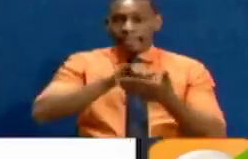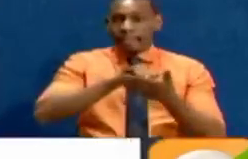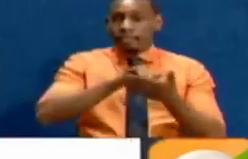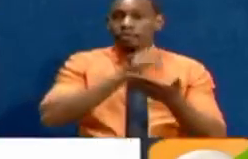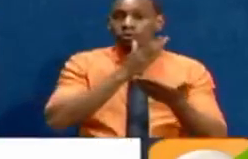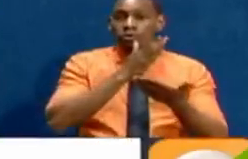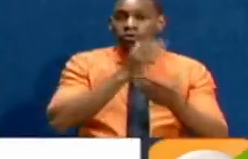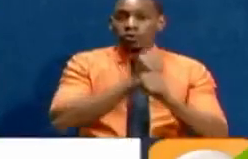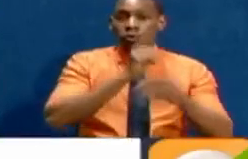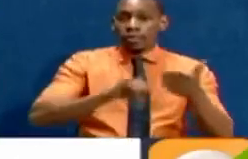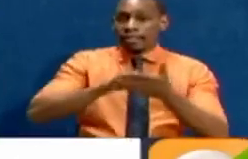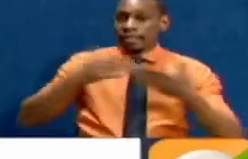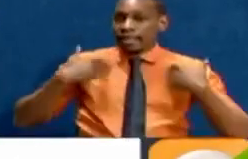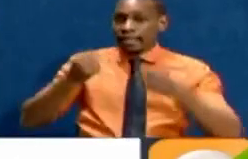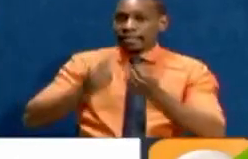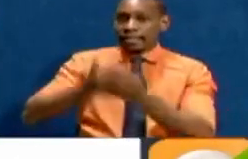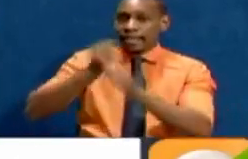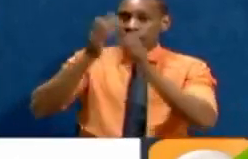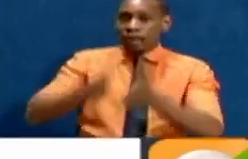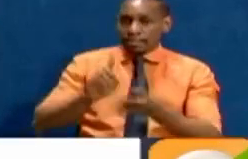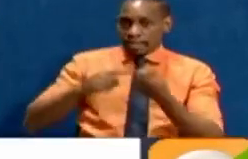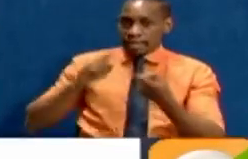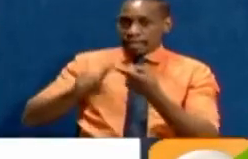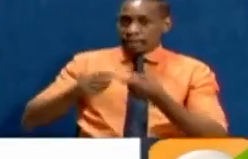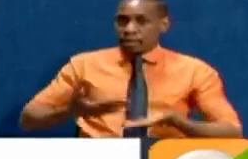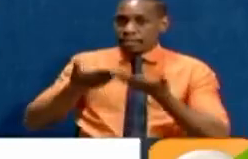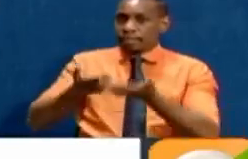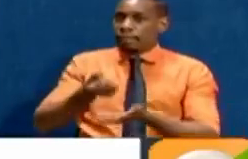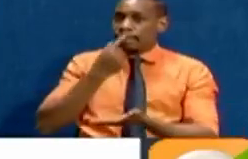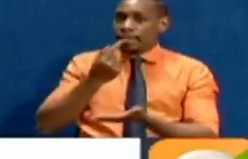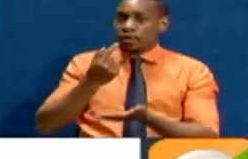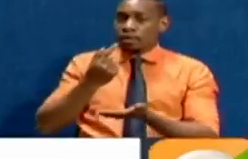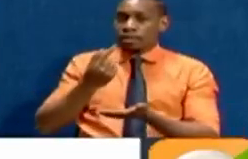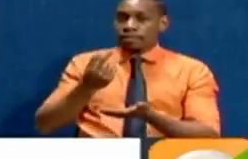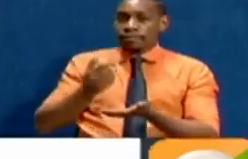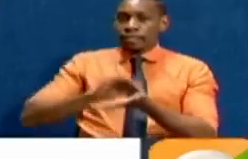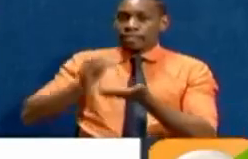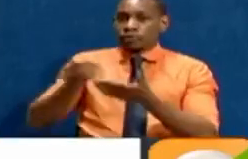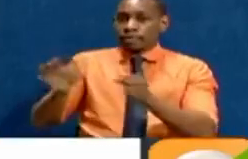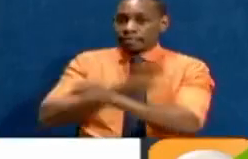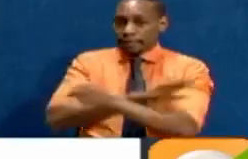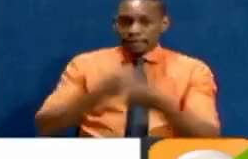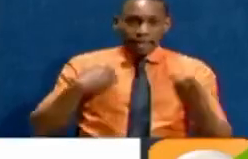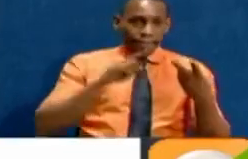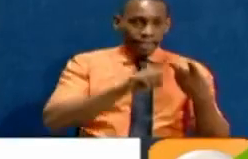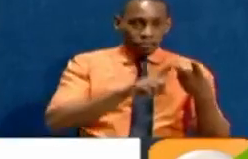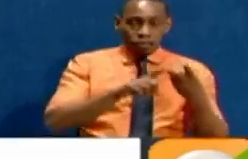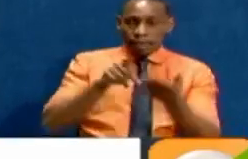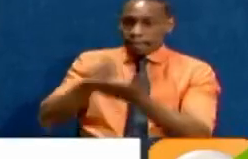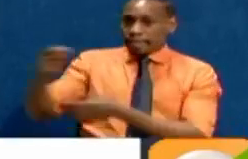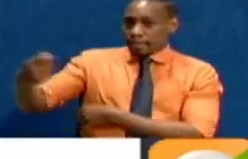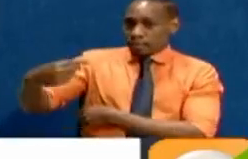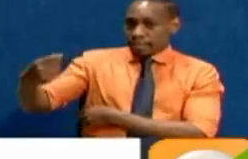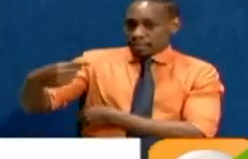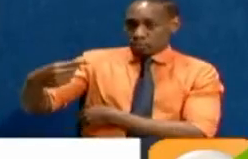ensure that healthcare workers are, one, provided with comprehensive medical insurance cover, and two,